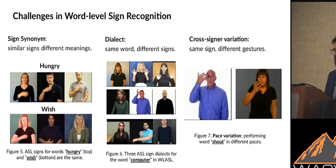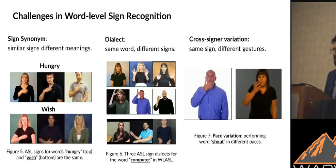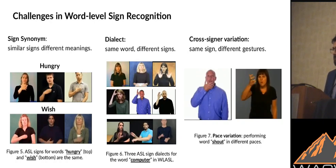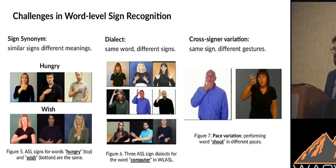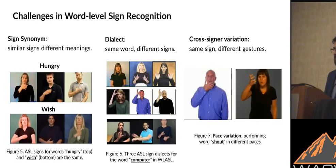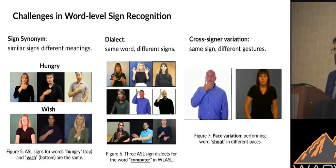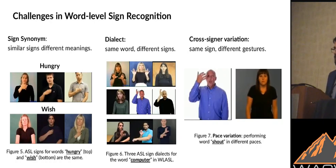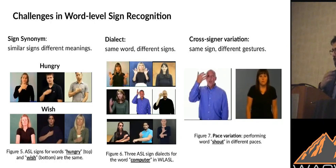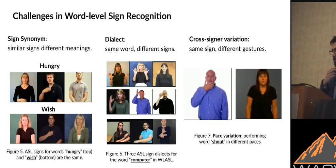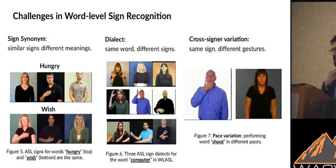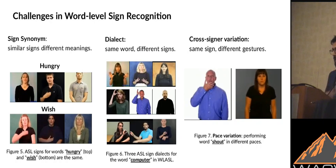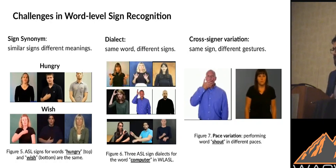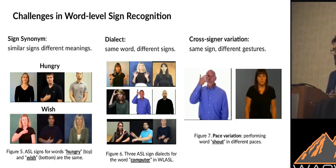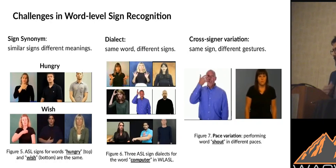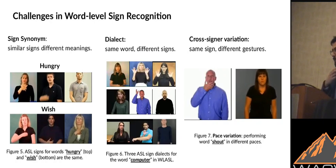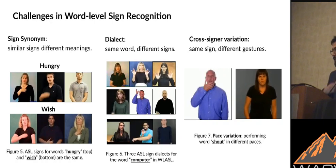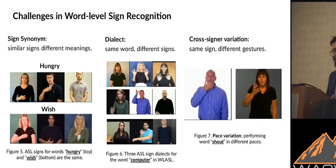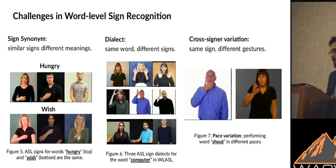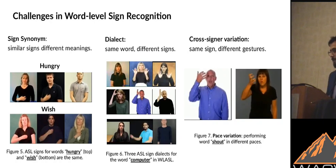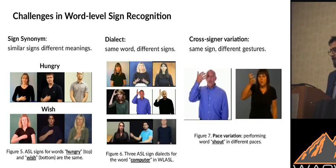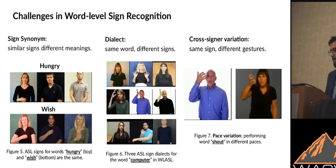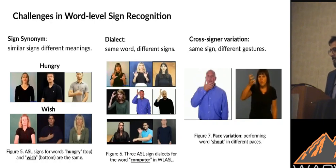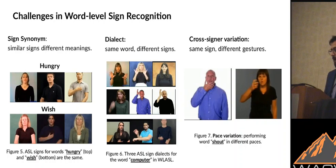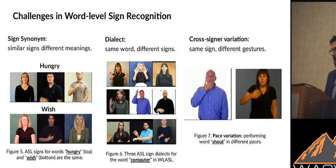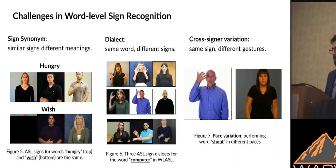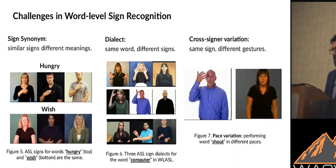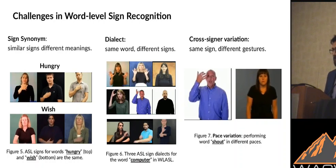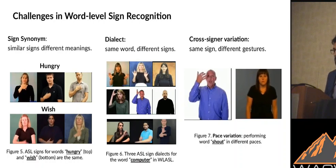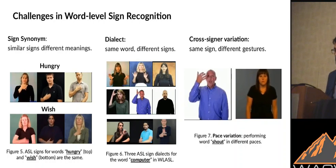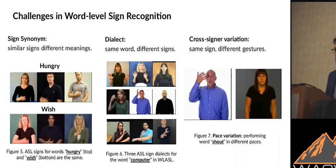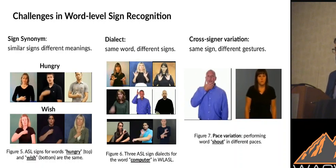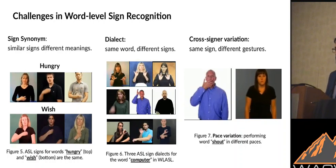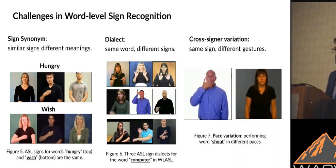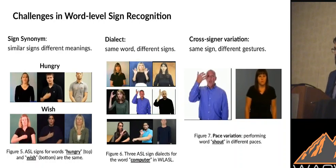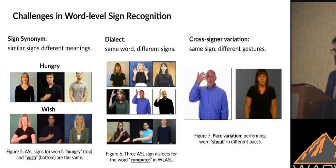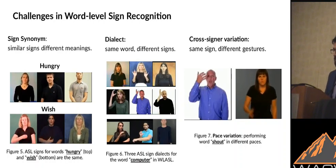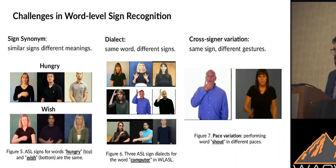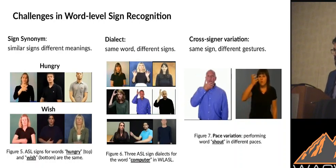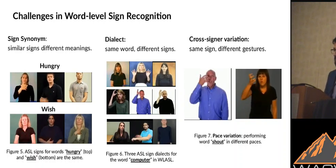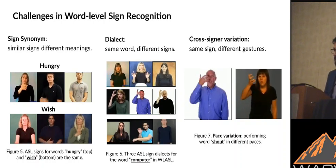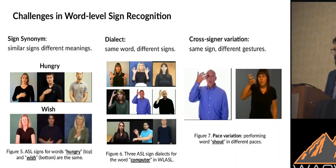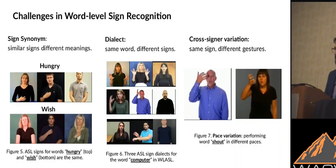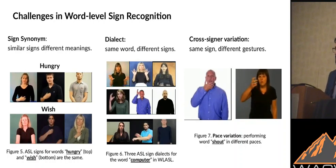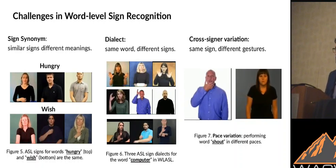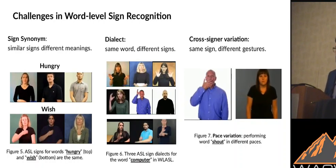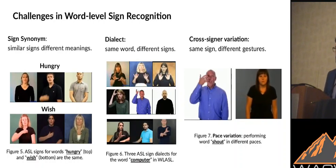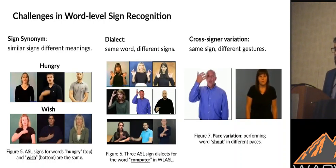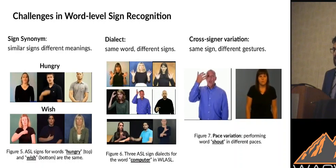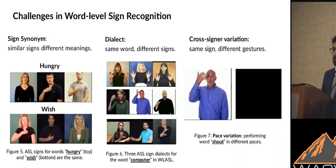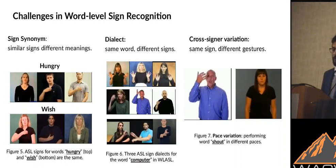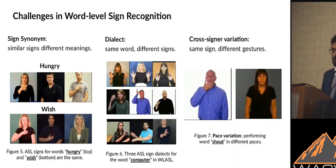the sample that the signs for words hungry and wish are quite similar, which challenge algorithms on